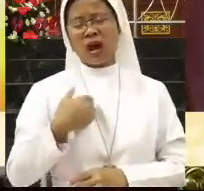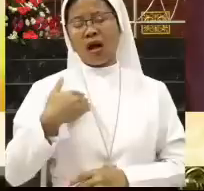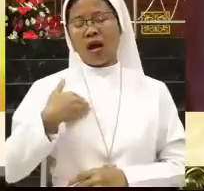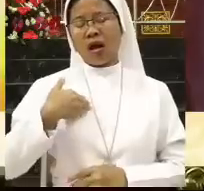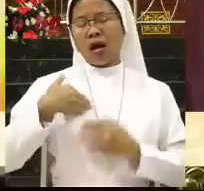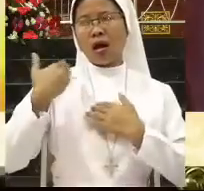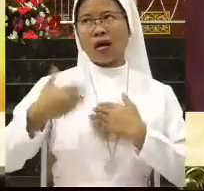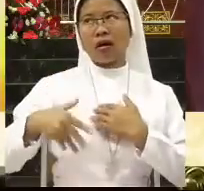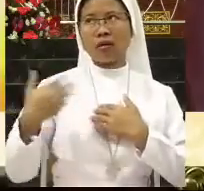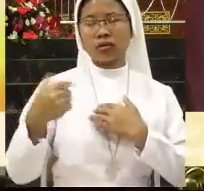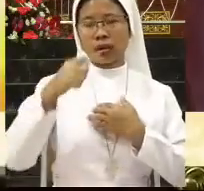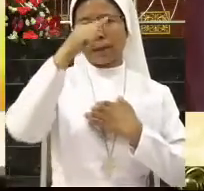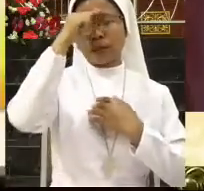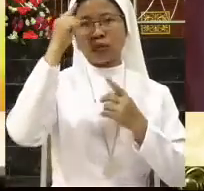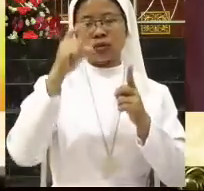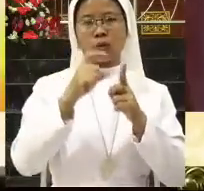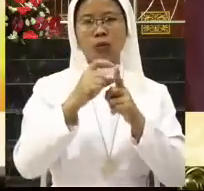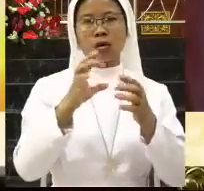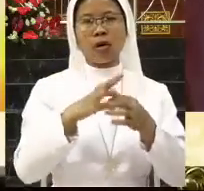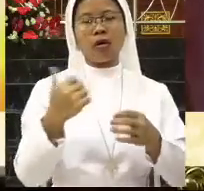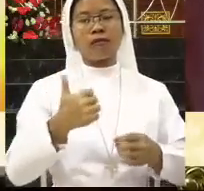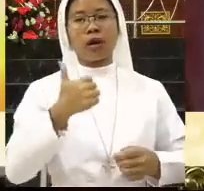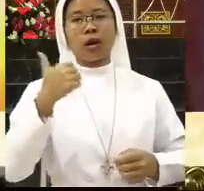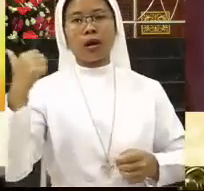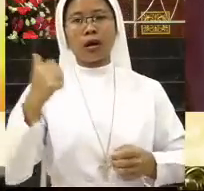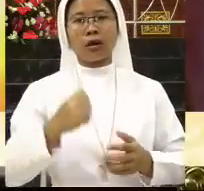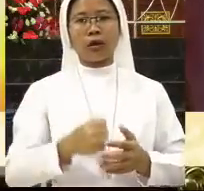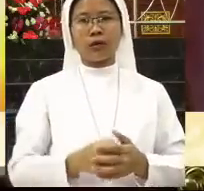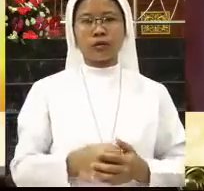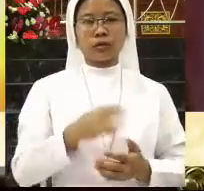appear better than others.